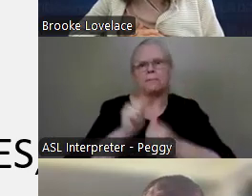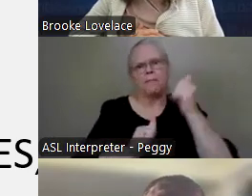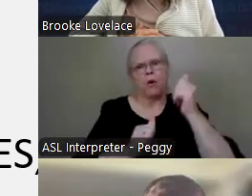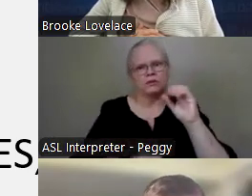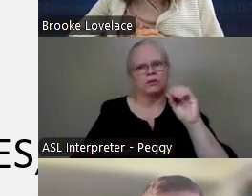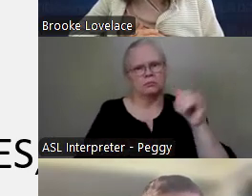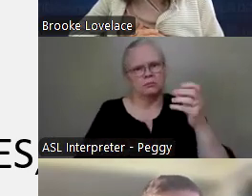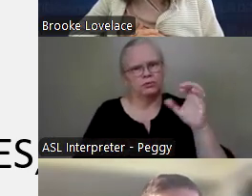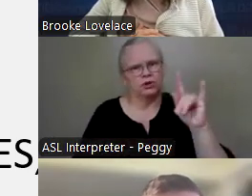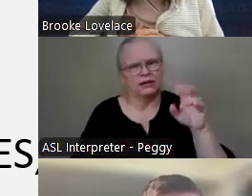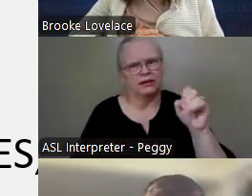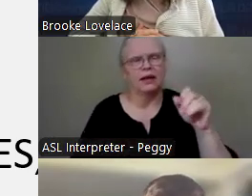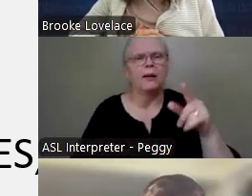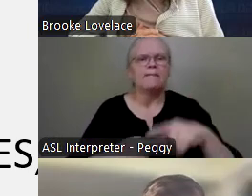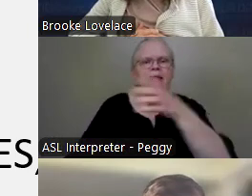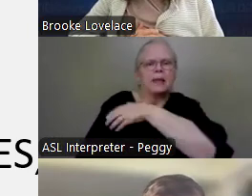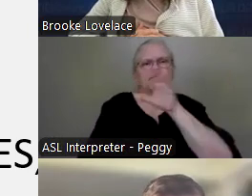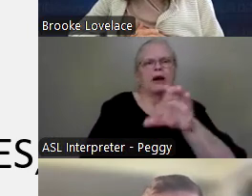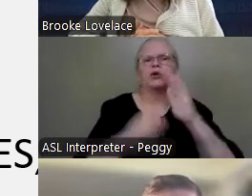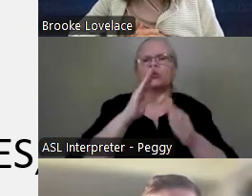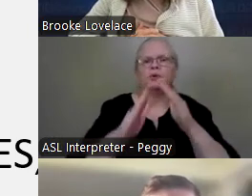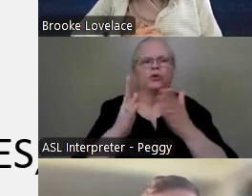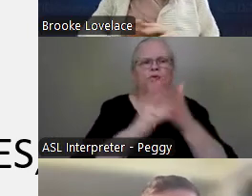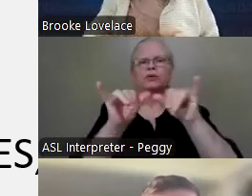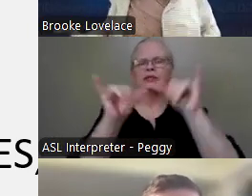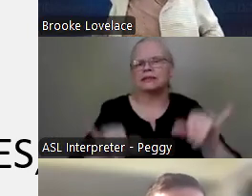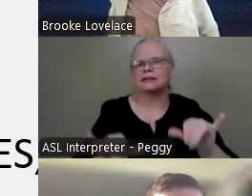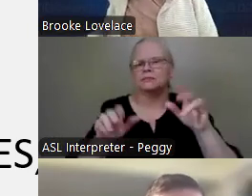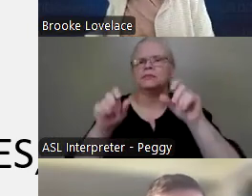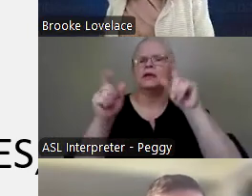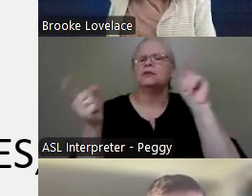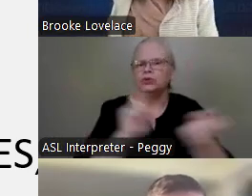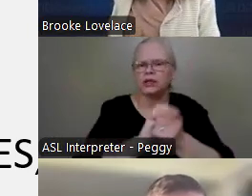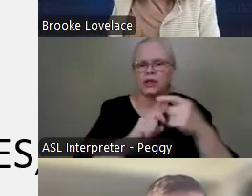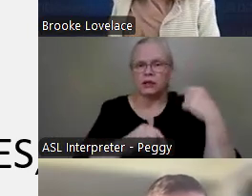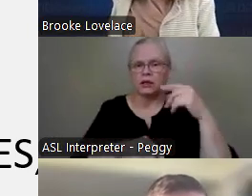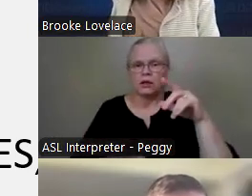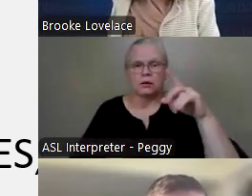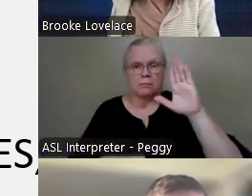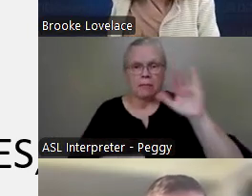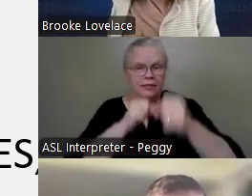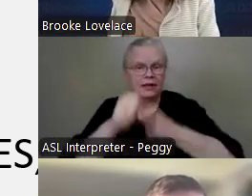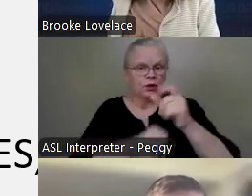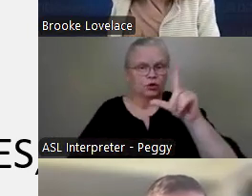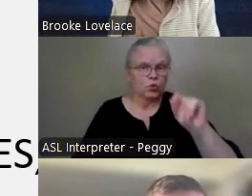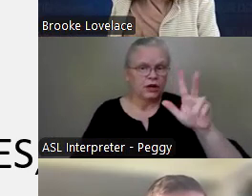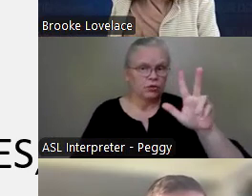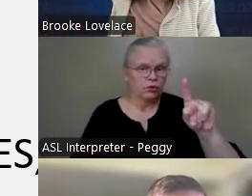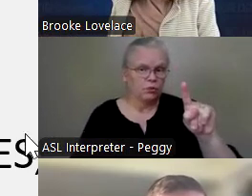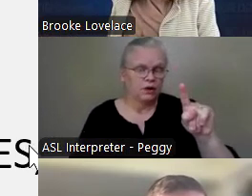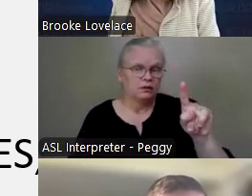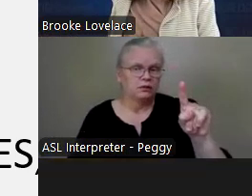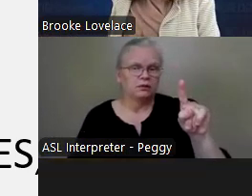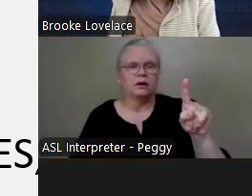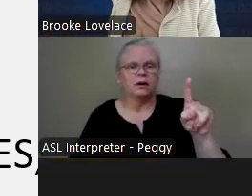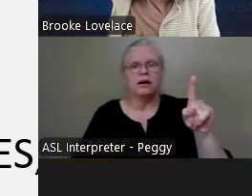but this is our empowering communities through systems change. So what we want to do by 2031 is to